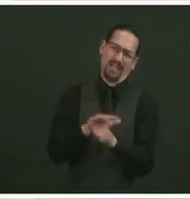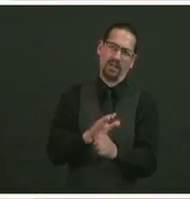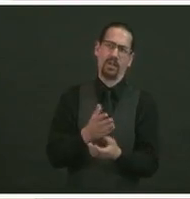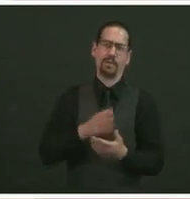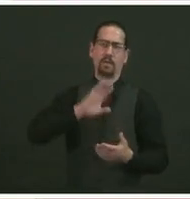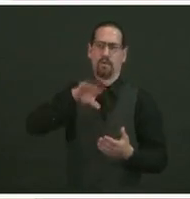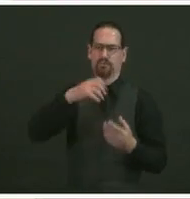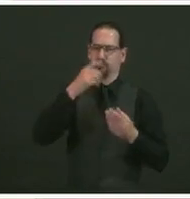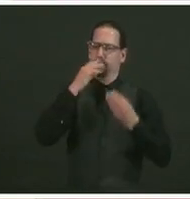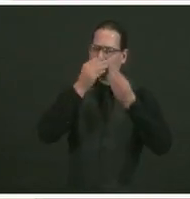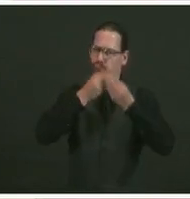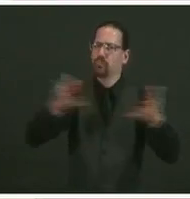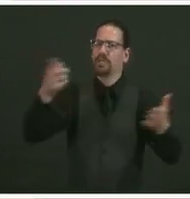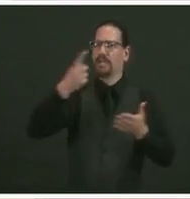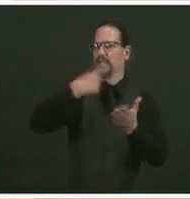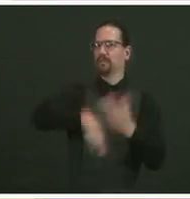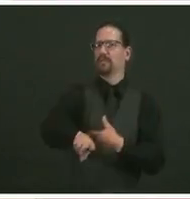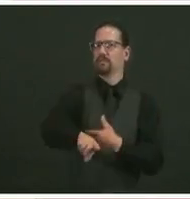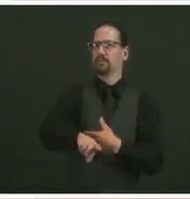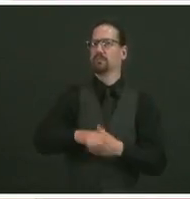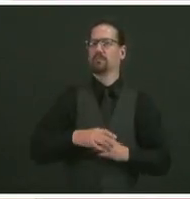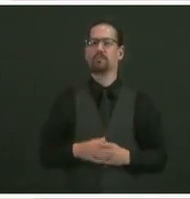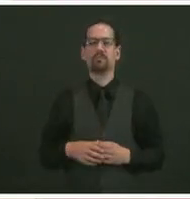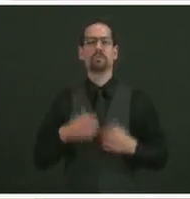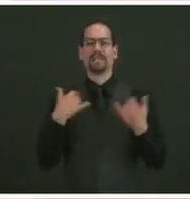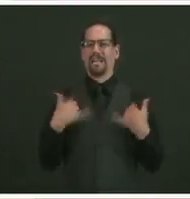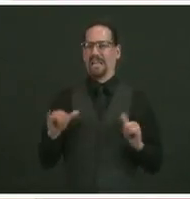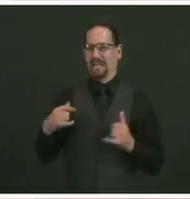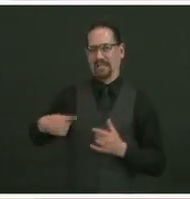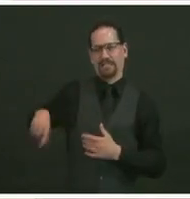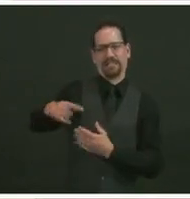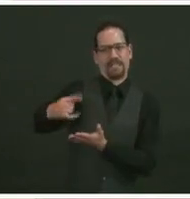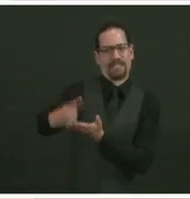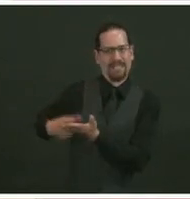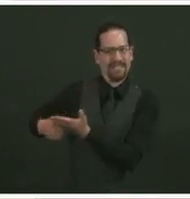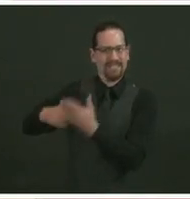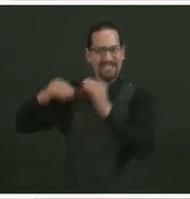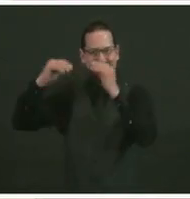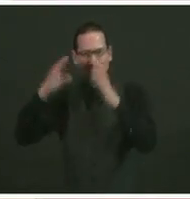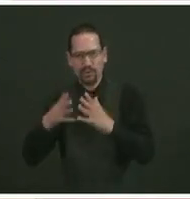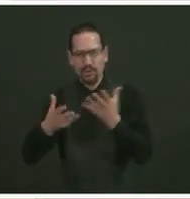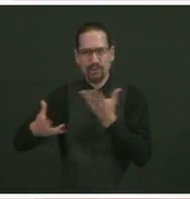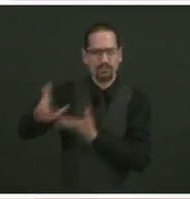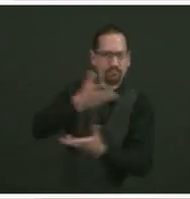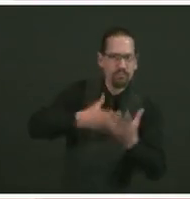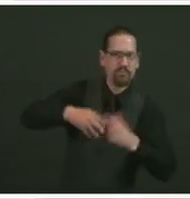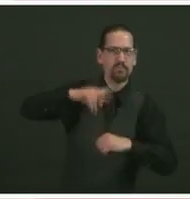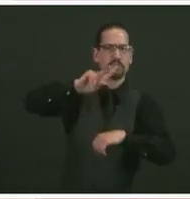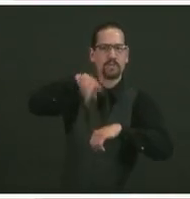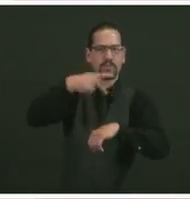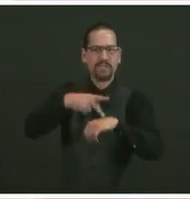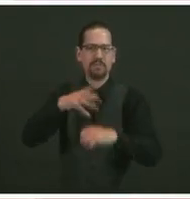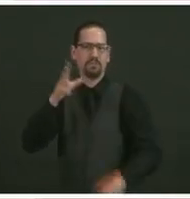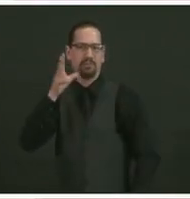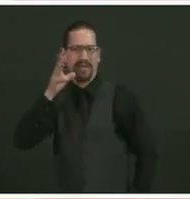that. Right now, we're still talking to teachers, superintendents, parents, principals, et cetera.